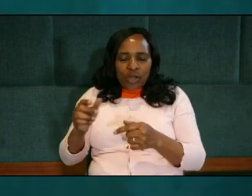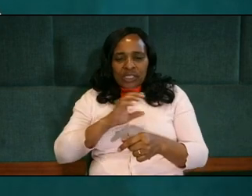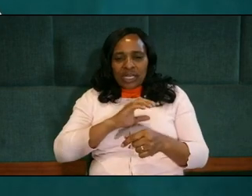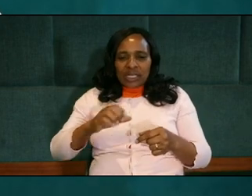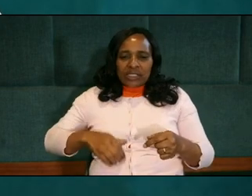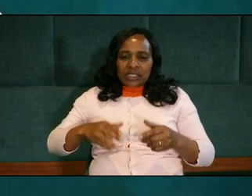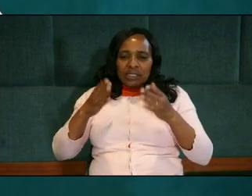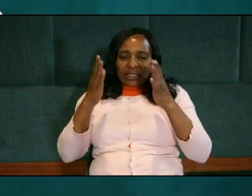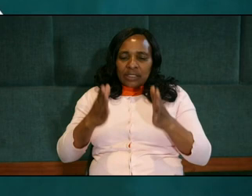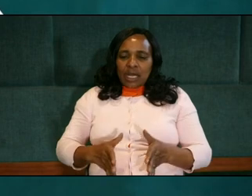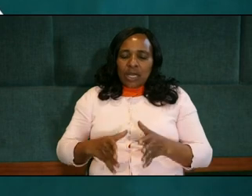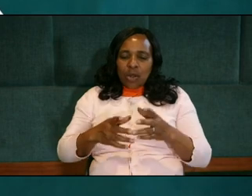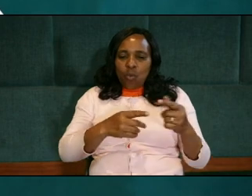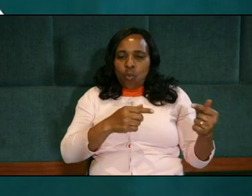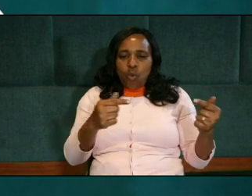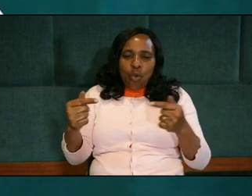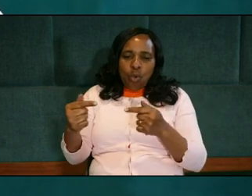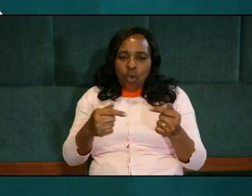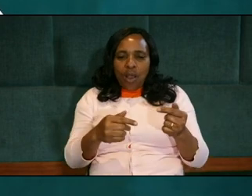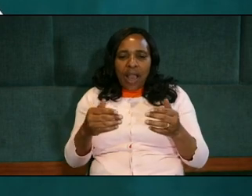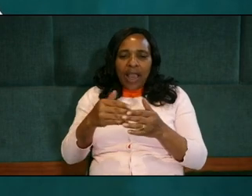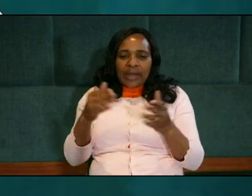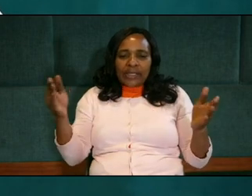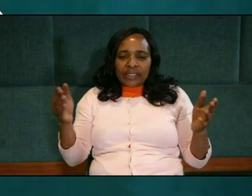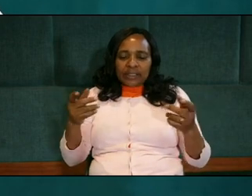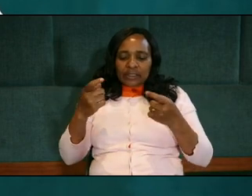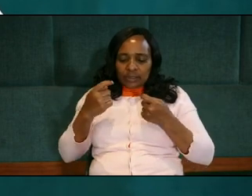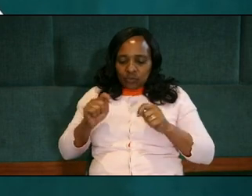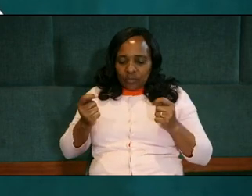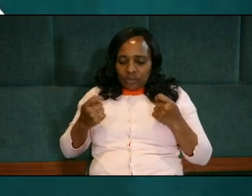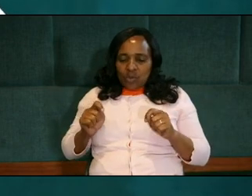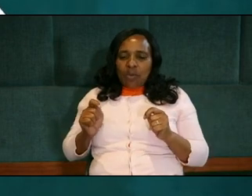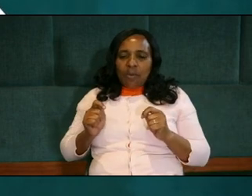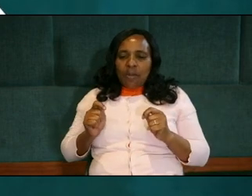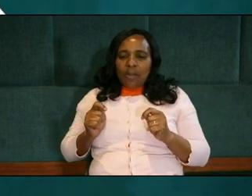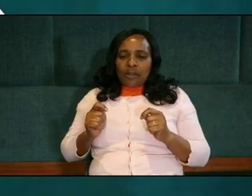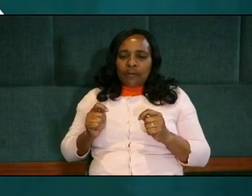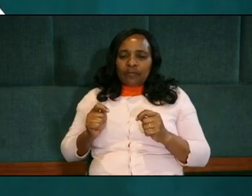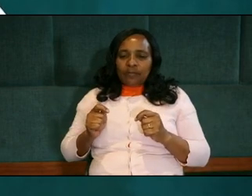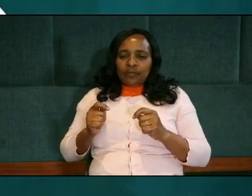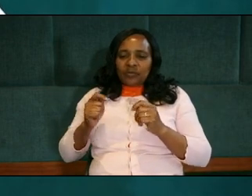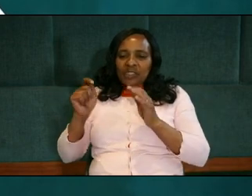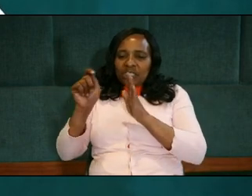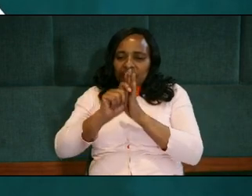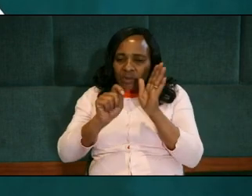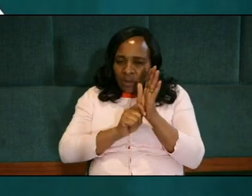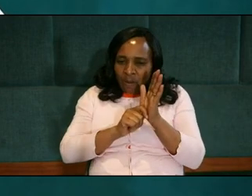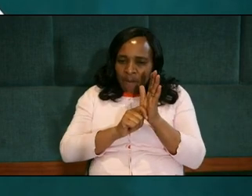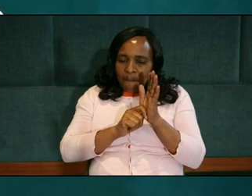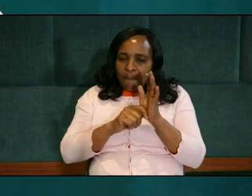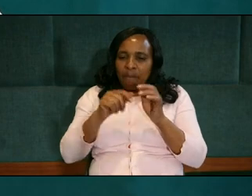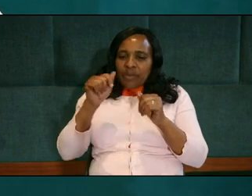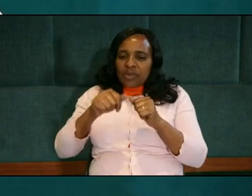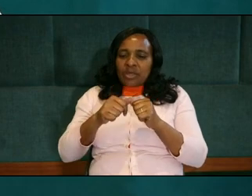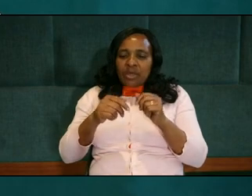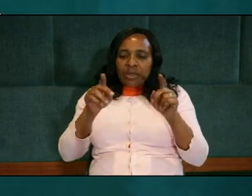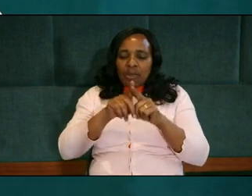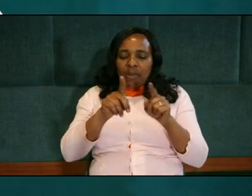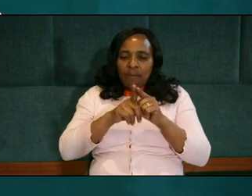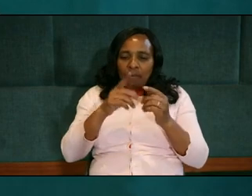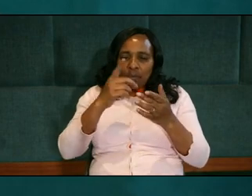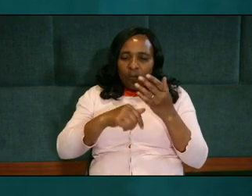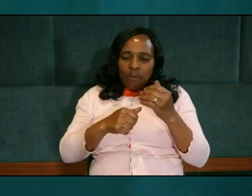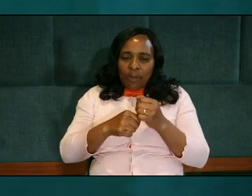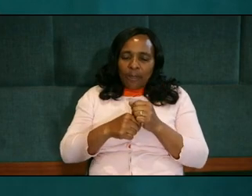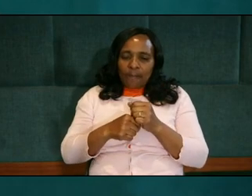war, and it's a war against temptation. And this is kind of similar to what Elsie had